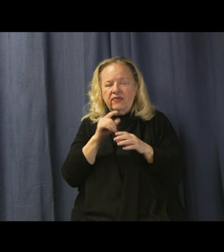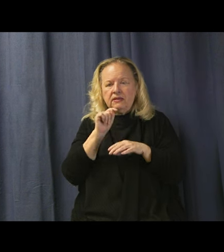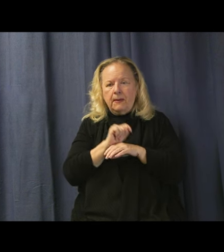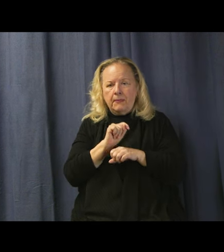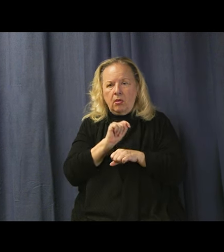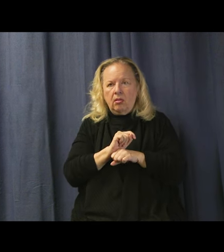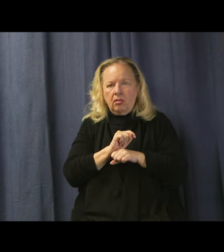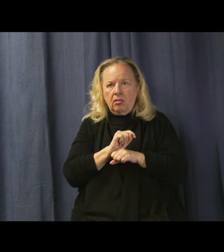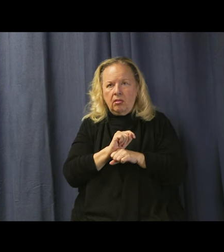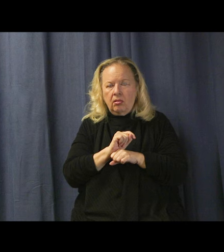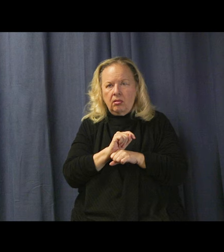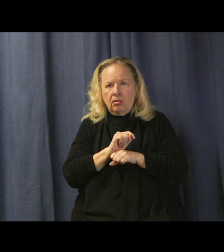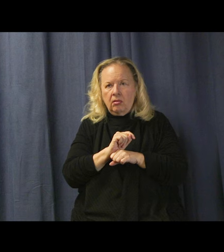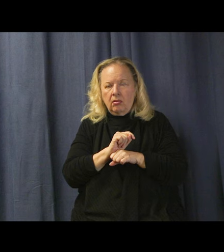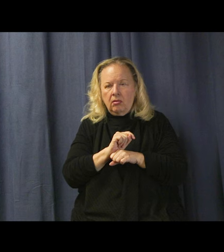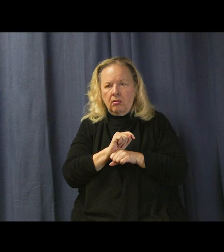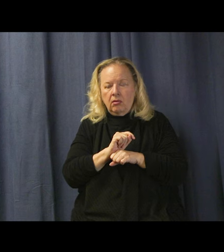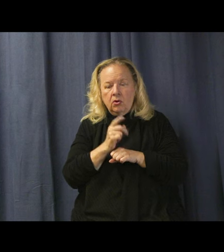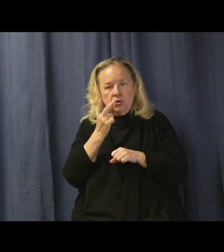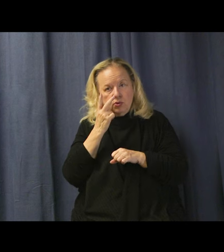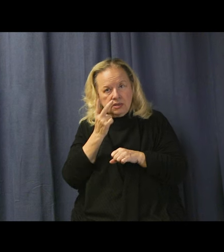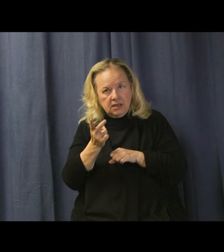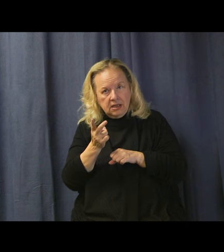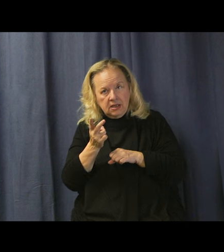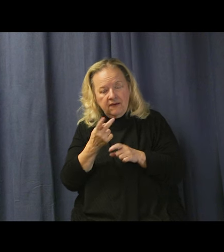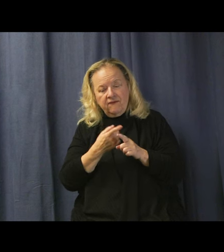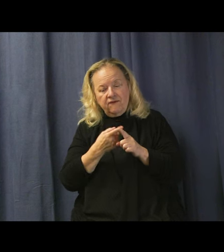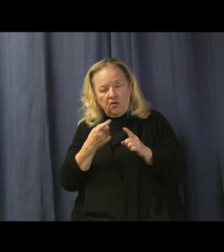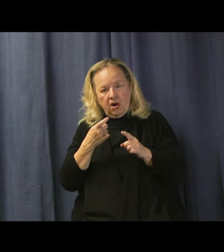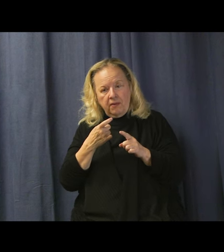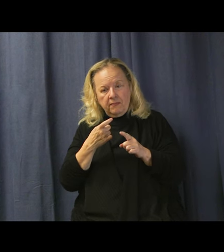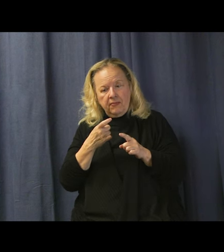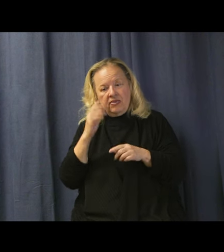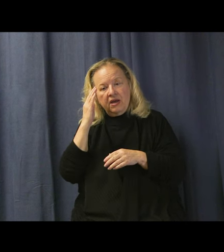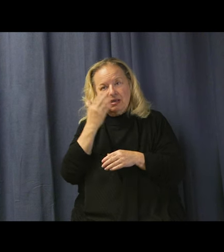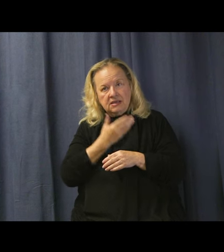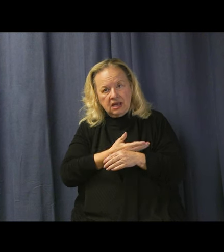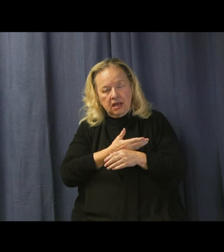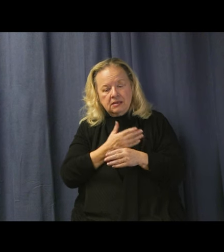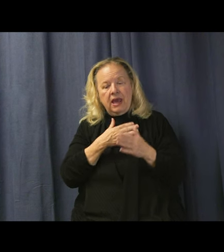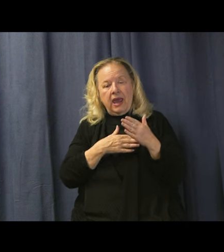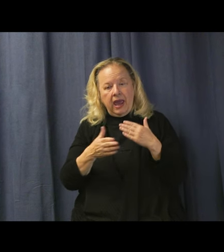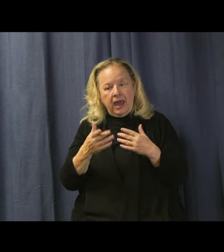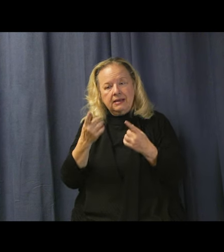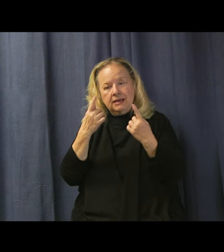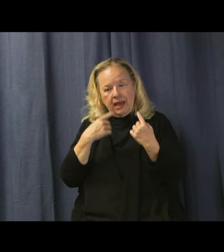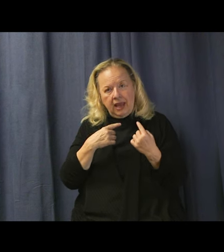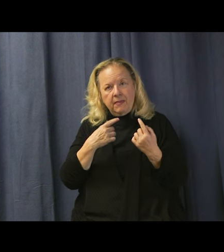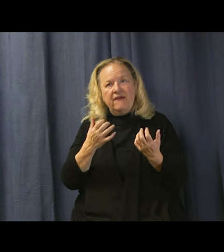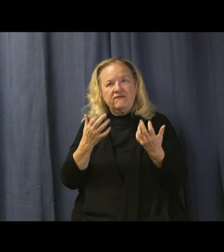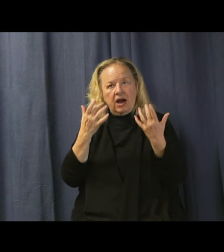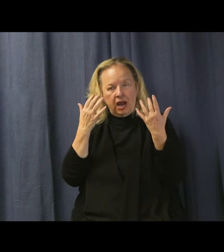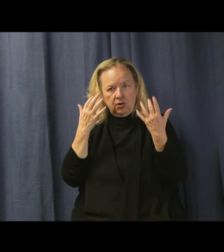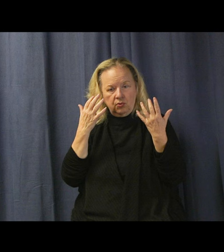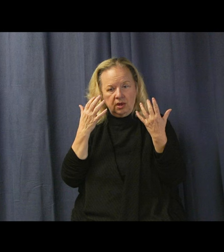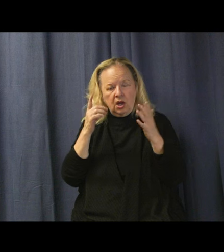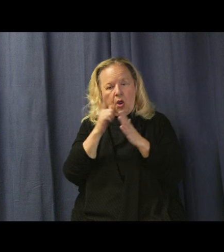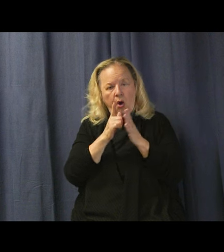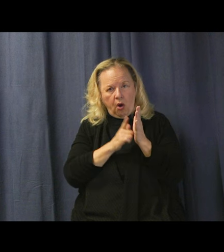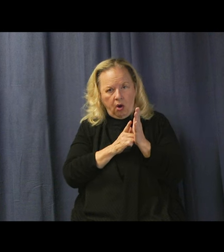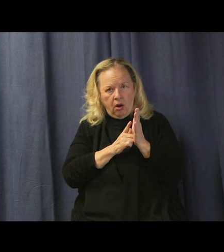temple. So we see that it's from the son's hand came a fiery